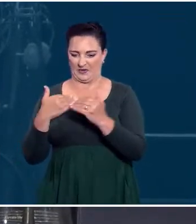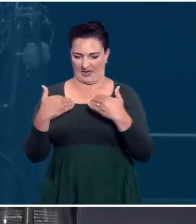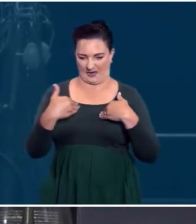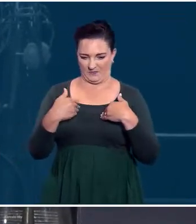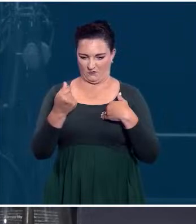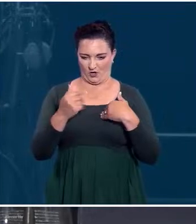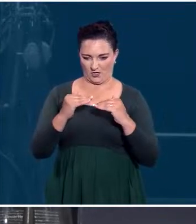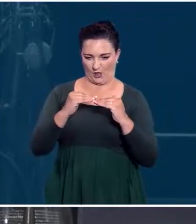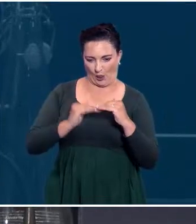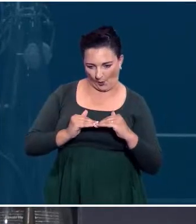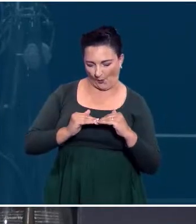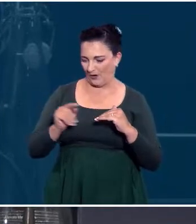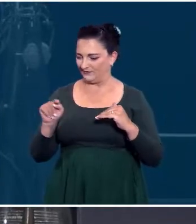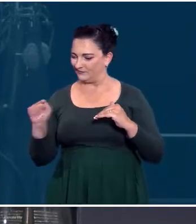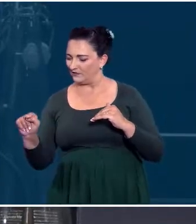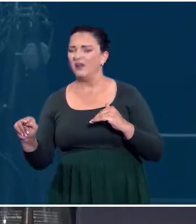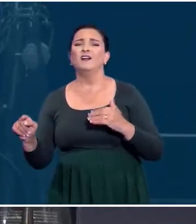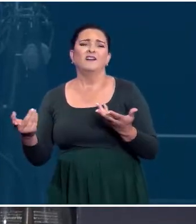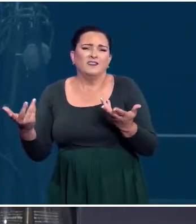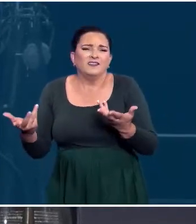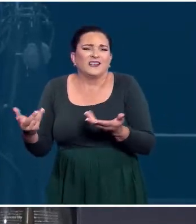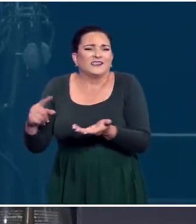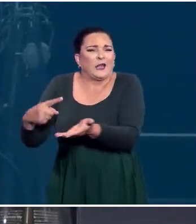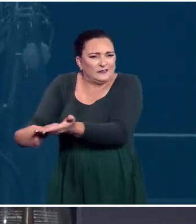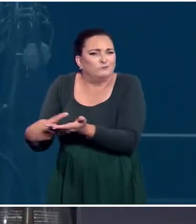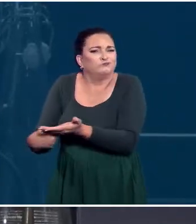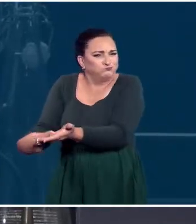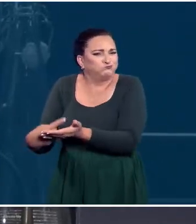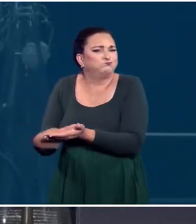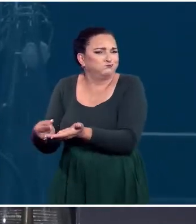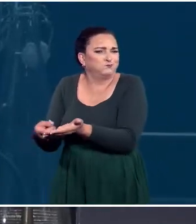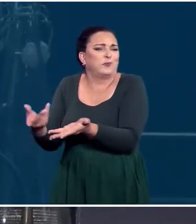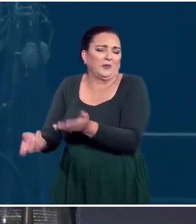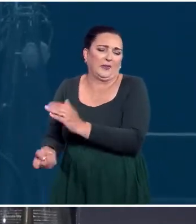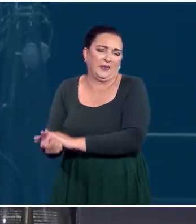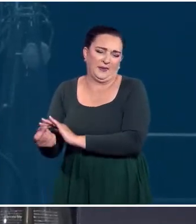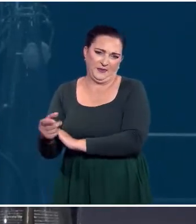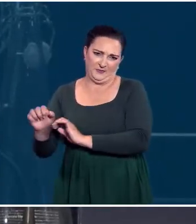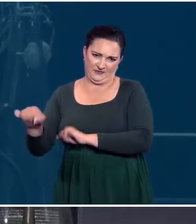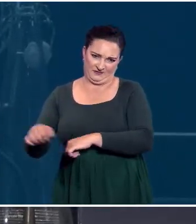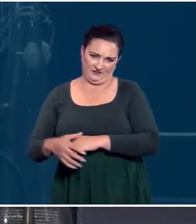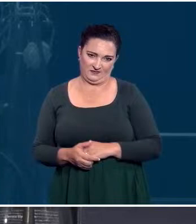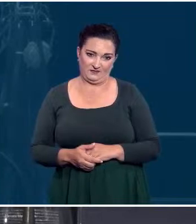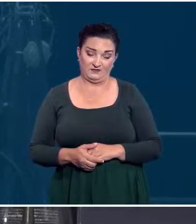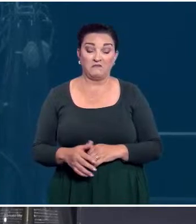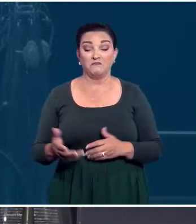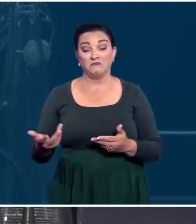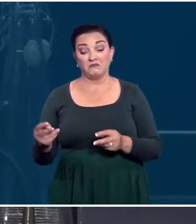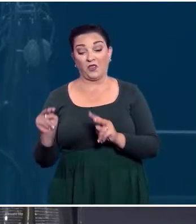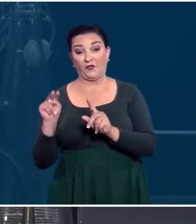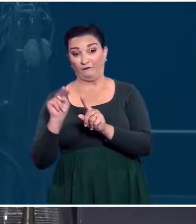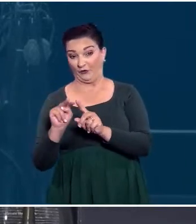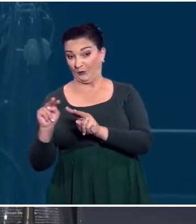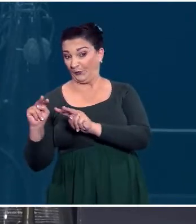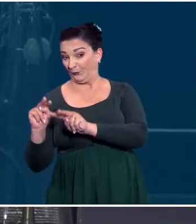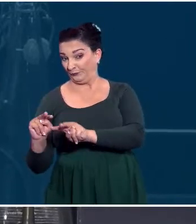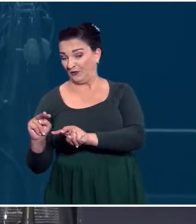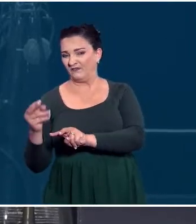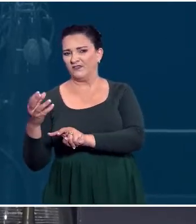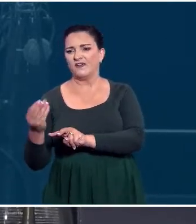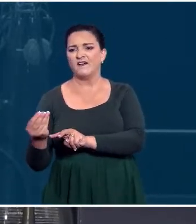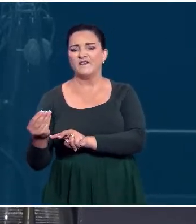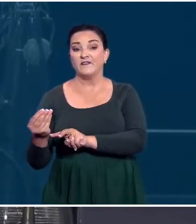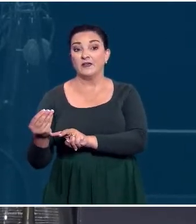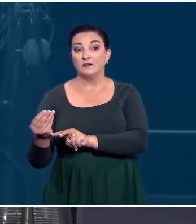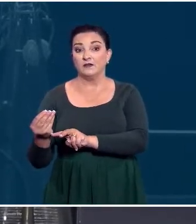kind of debates that took place, and I think that there was also a view that currently